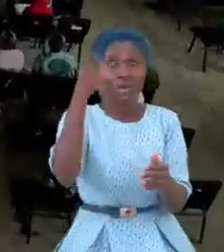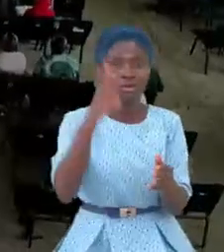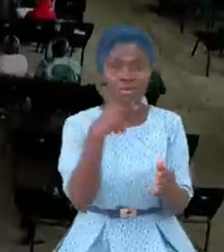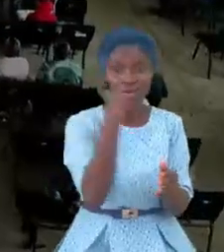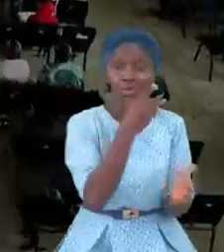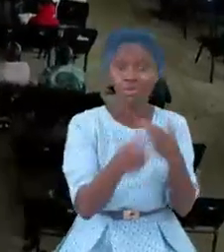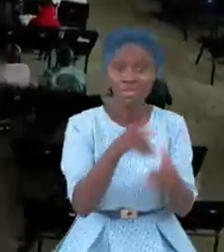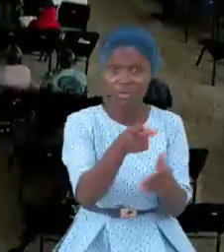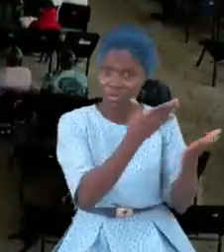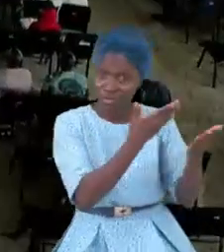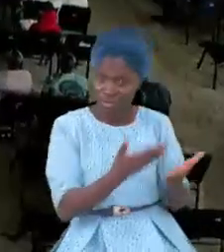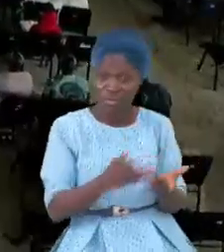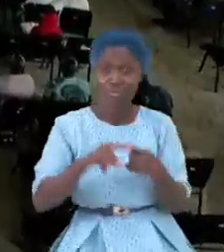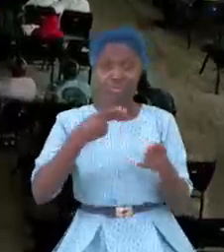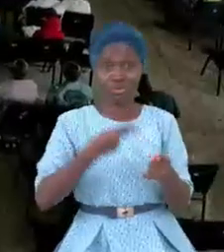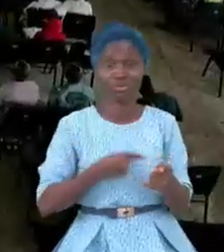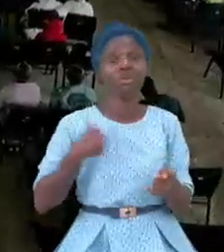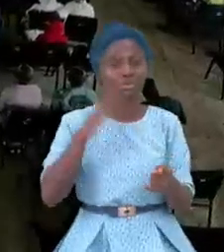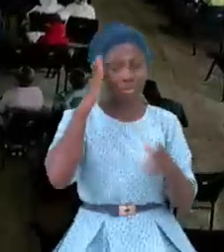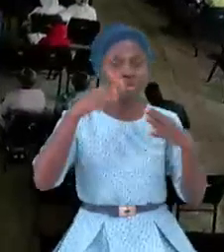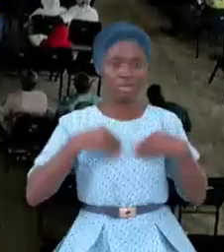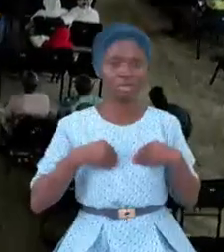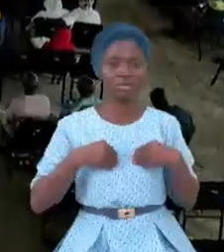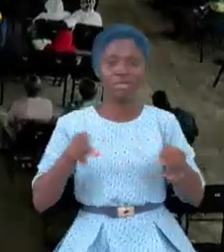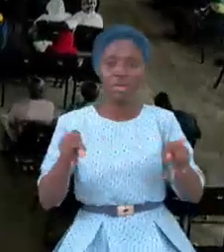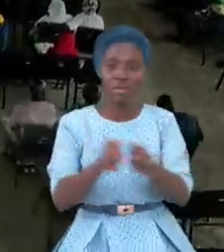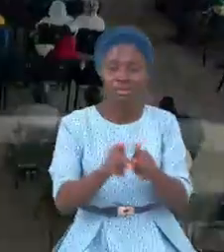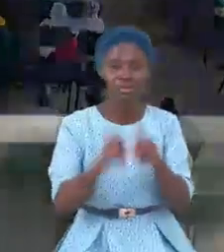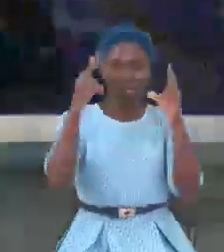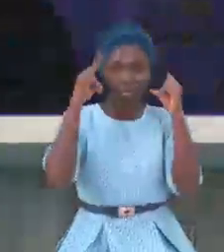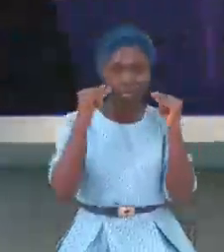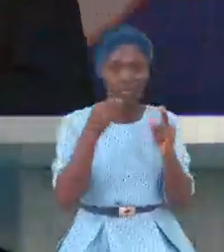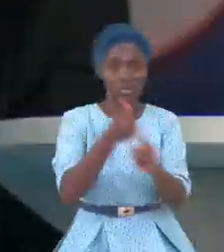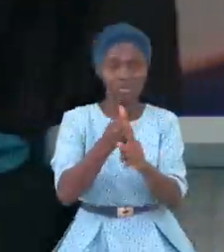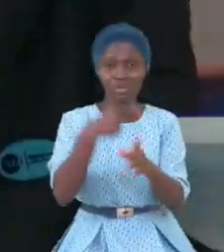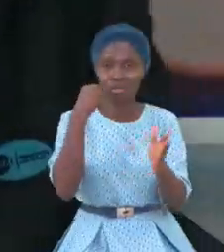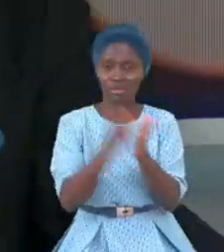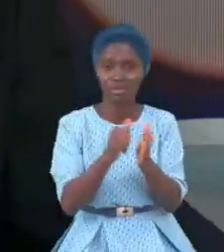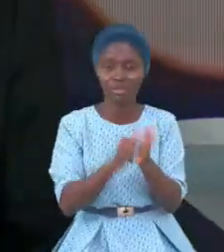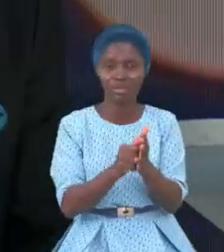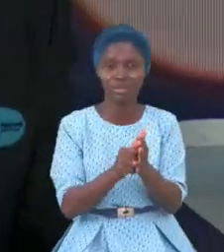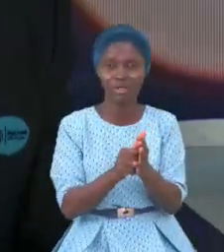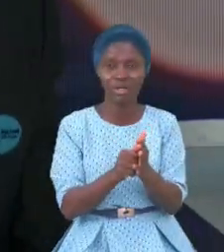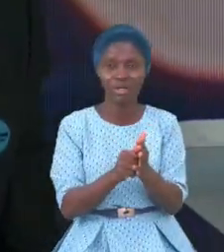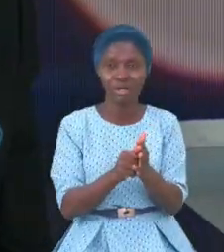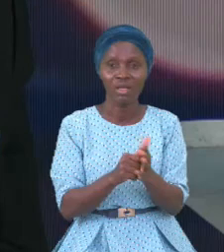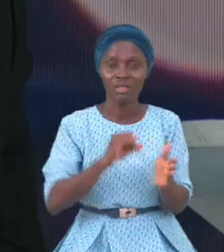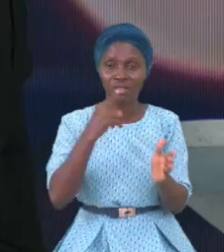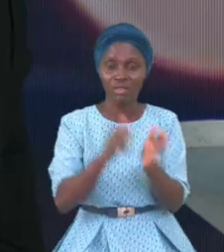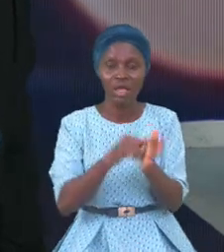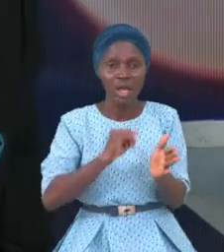Even Moses himself said in Hebrews, he said, I quaked and I feared. And